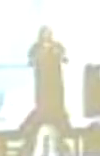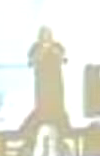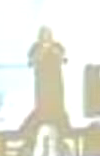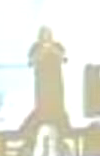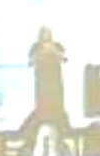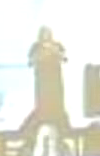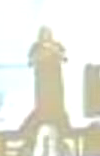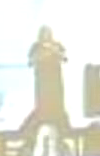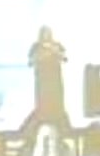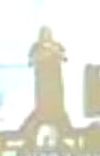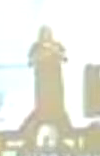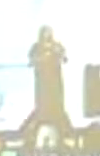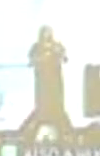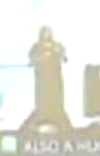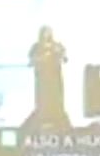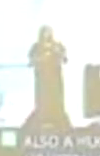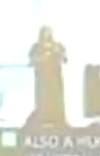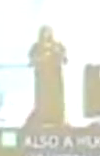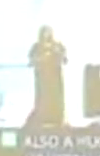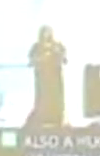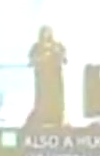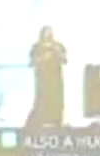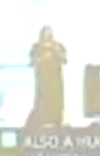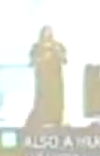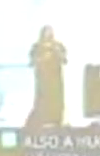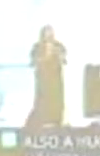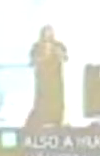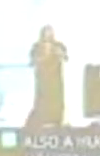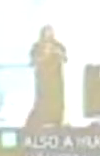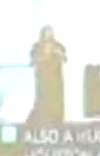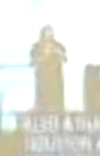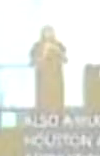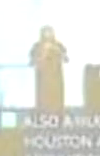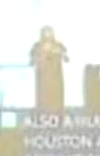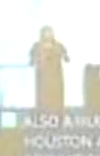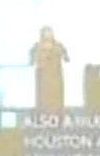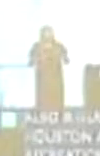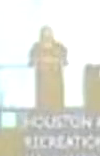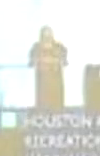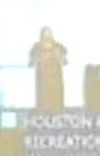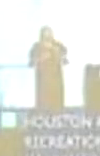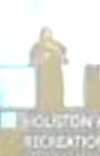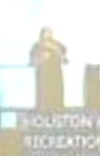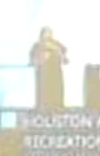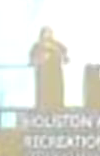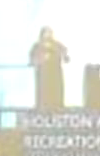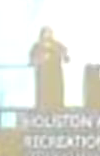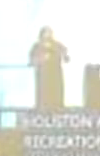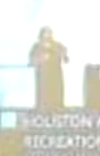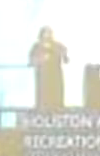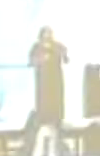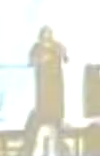Chuck, Hannah, Nolan. We couldn't have done this without you as well. And also Ms. Curley at the MMSC, who was